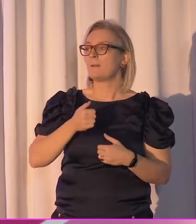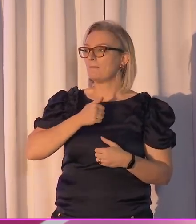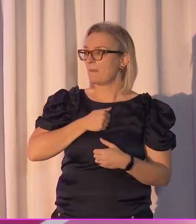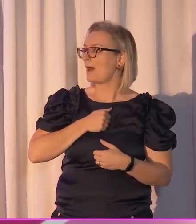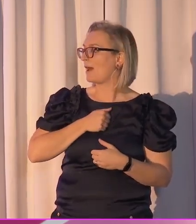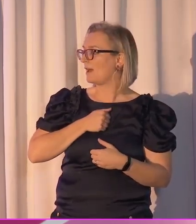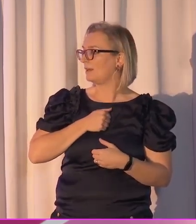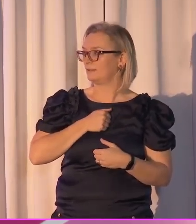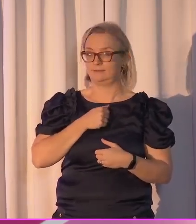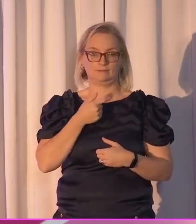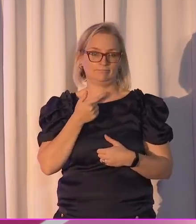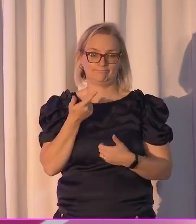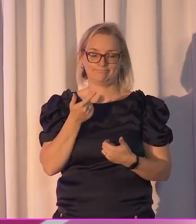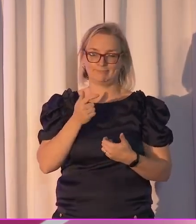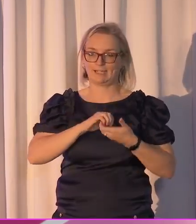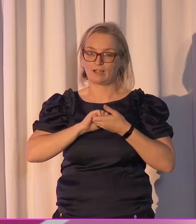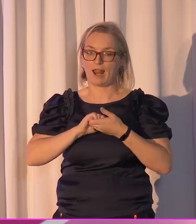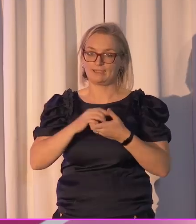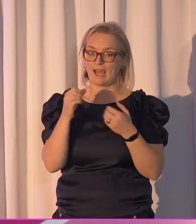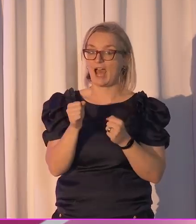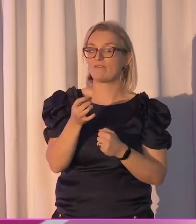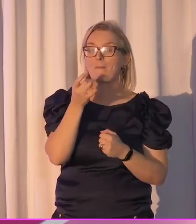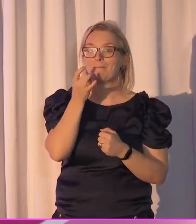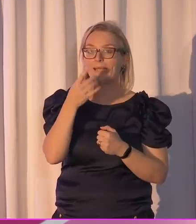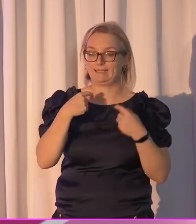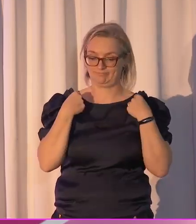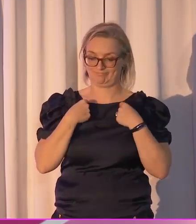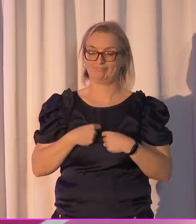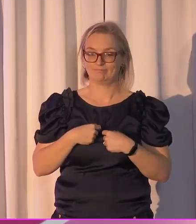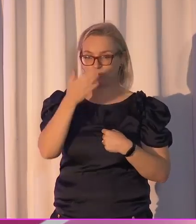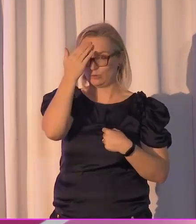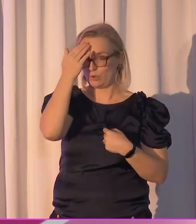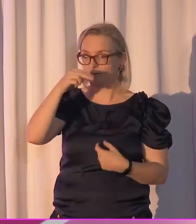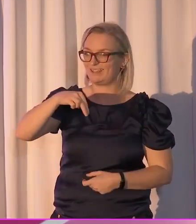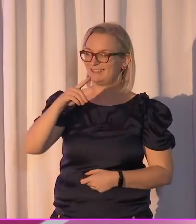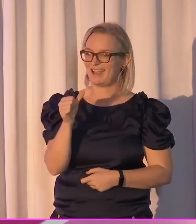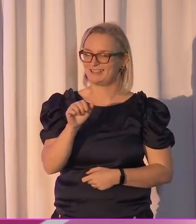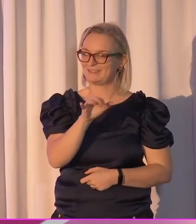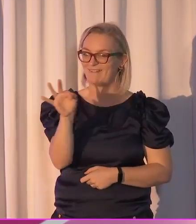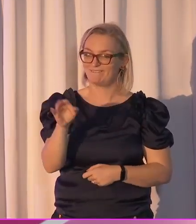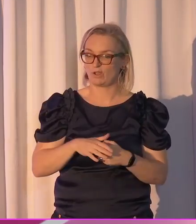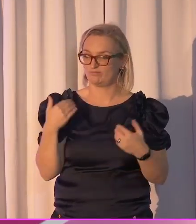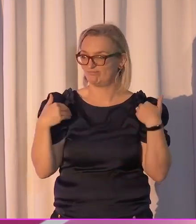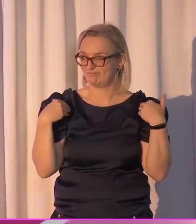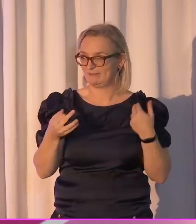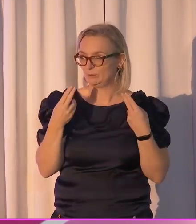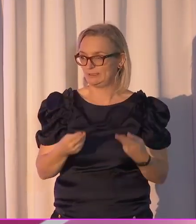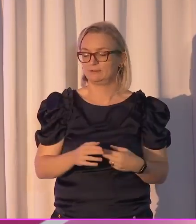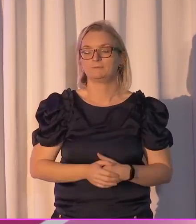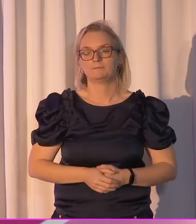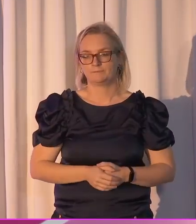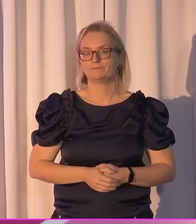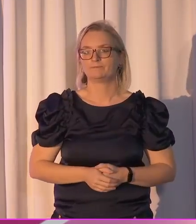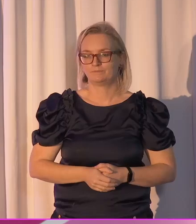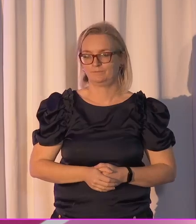NDA colleagues are all wearing badges with pink lanyards like this, so look out for the pink. And again, as those of you in